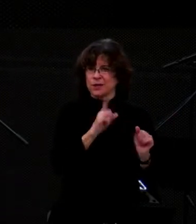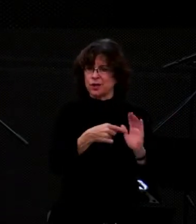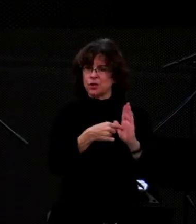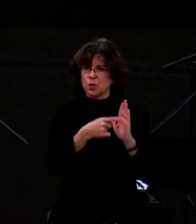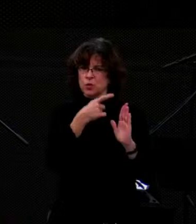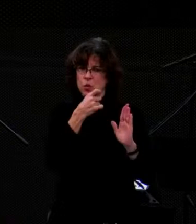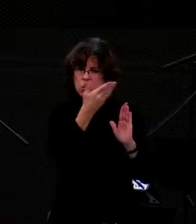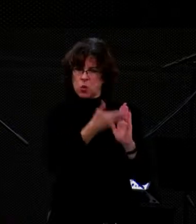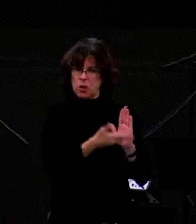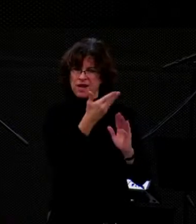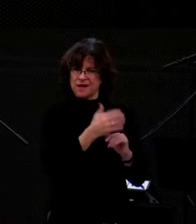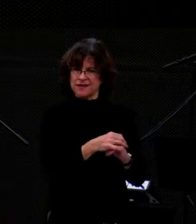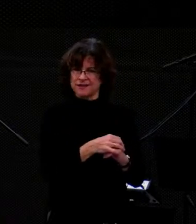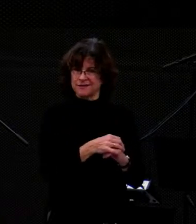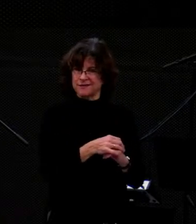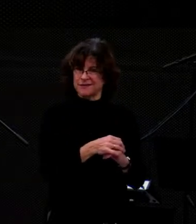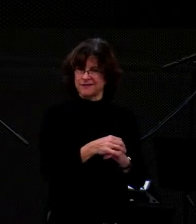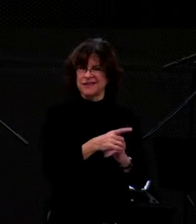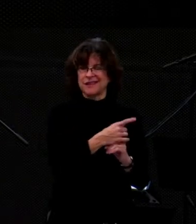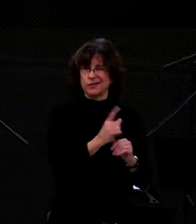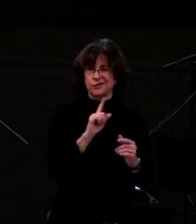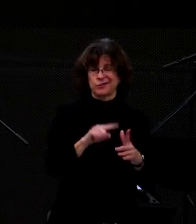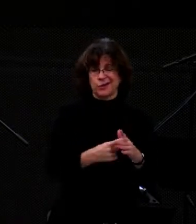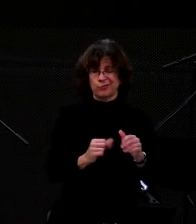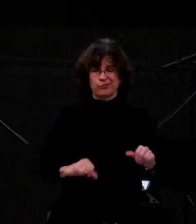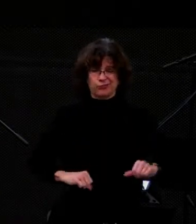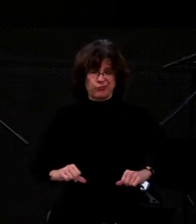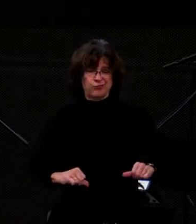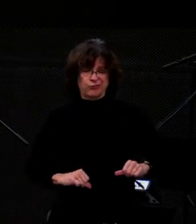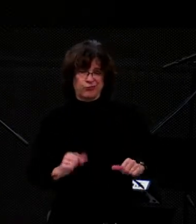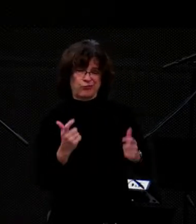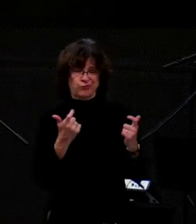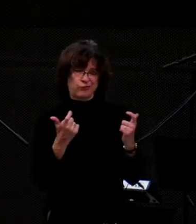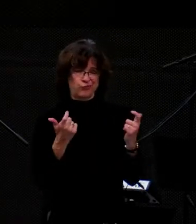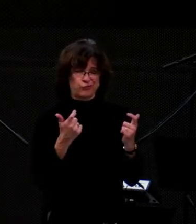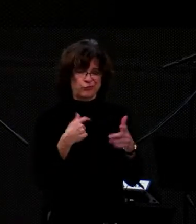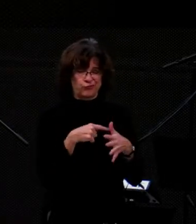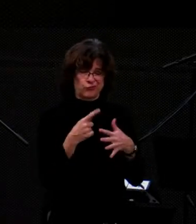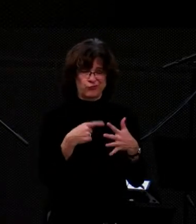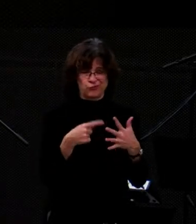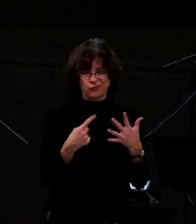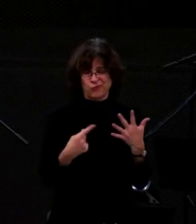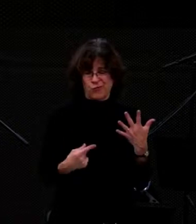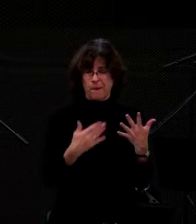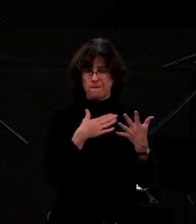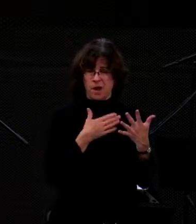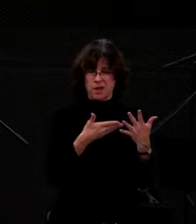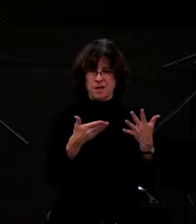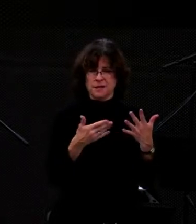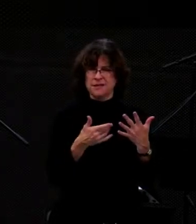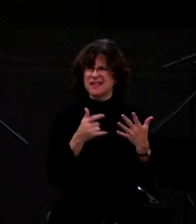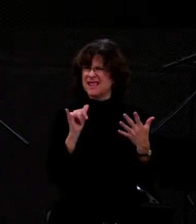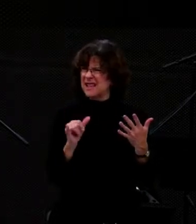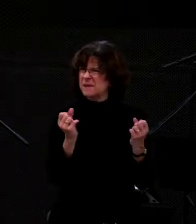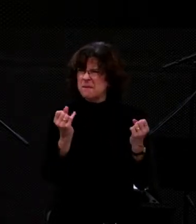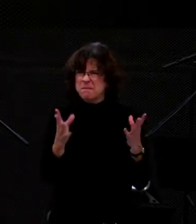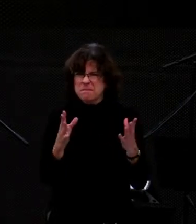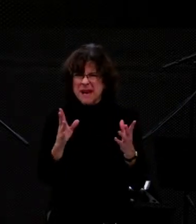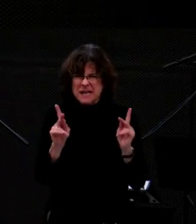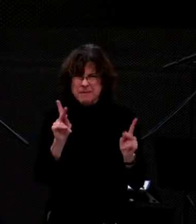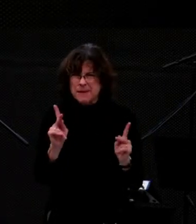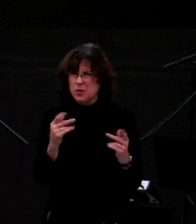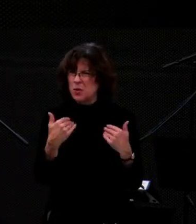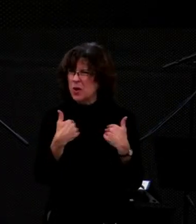The party turns pretty quick into a brag fest. Haman, like many men with fragile egos, brags about all